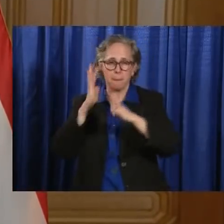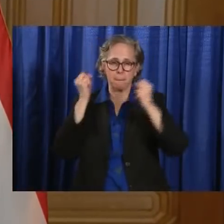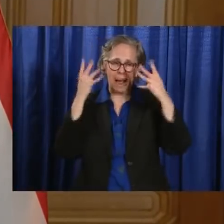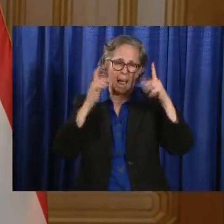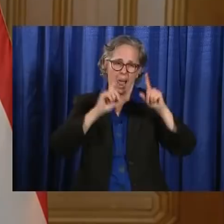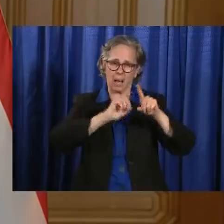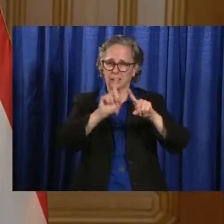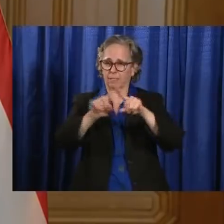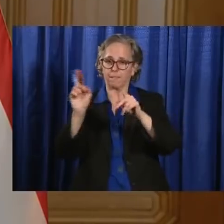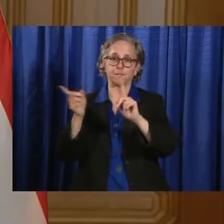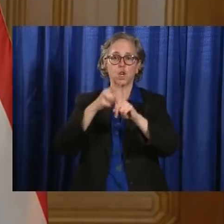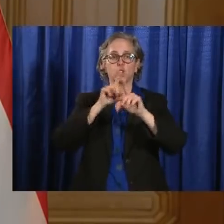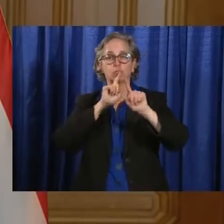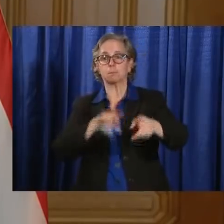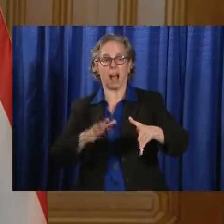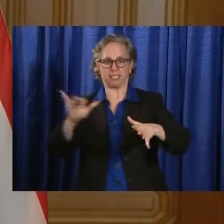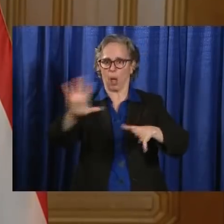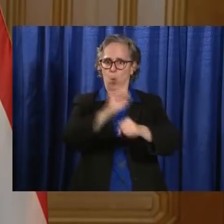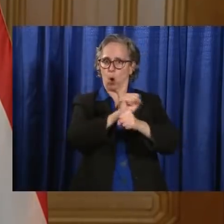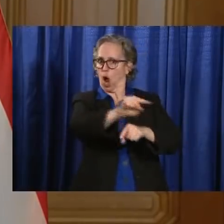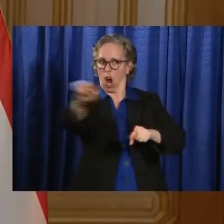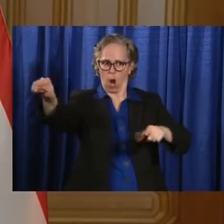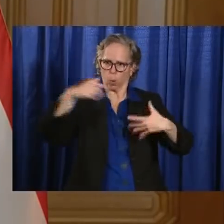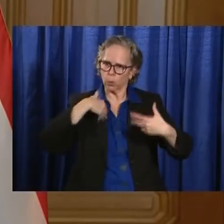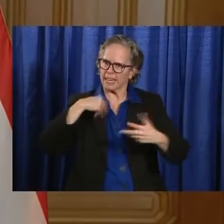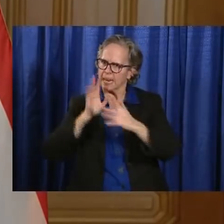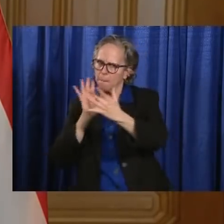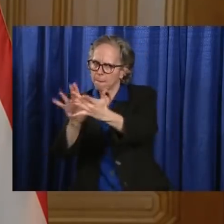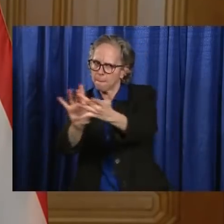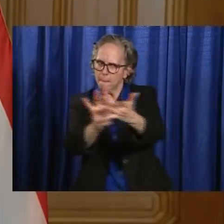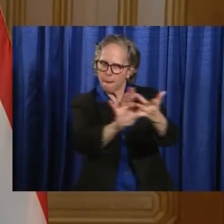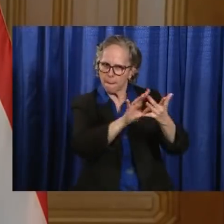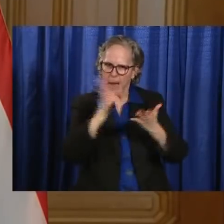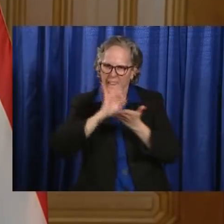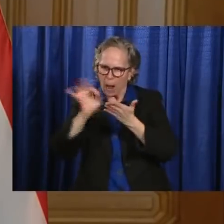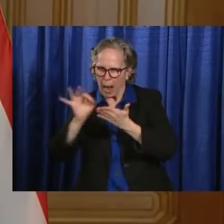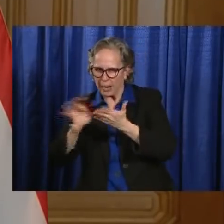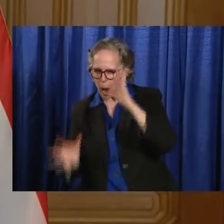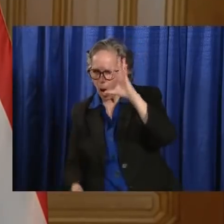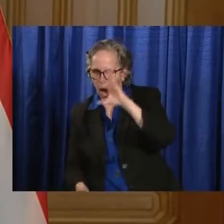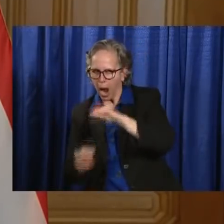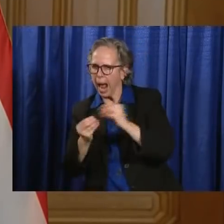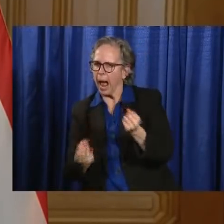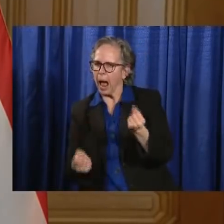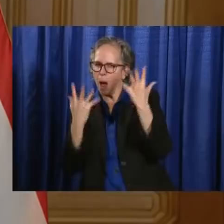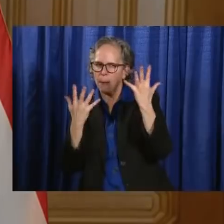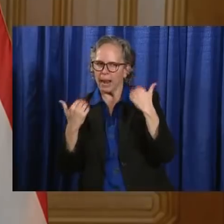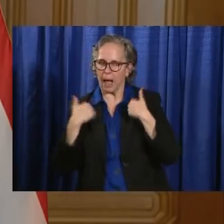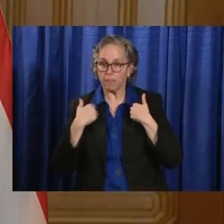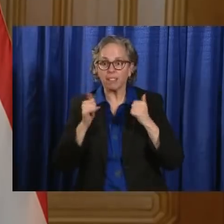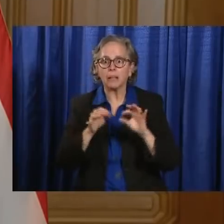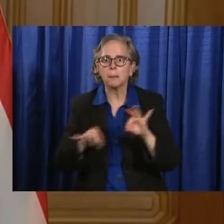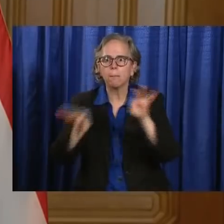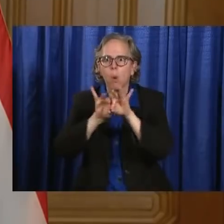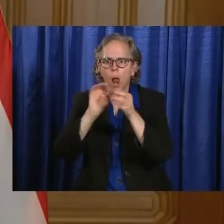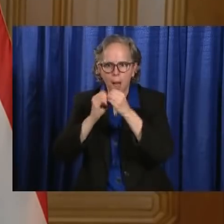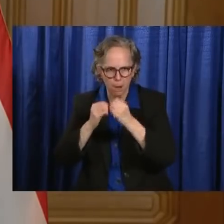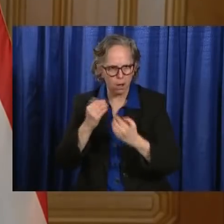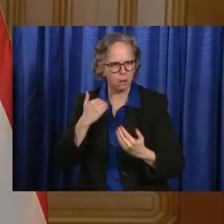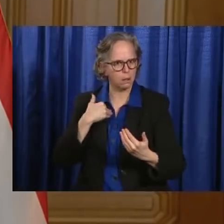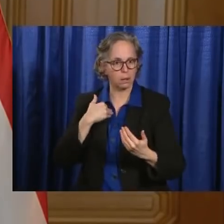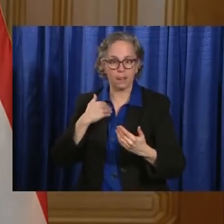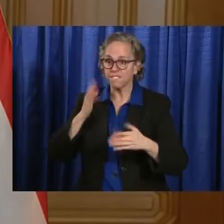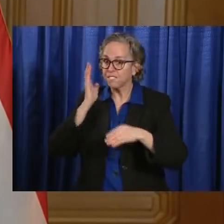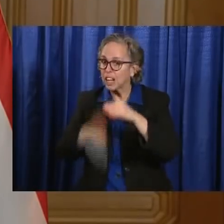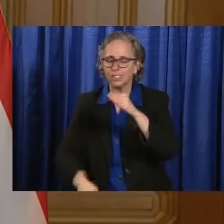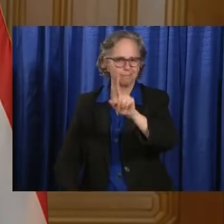trying to get an inventory of all the different things that we have out there is important. It's a work in progress. We're getting